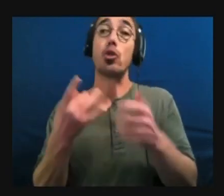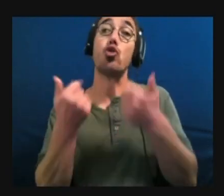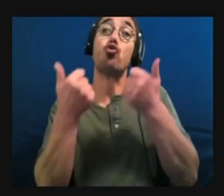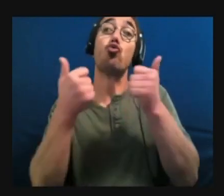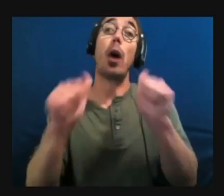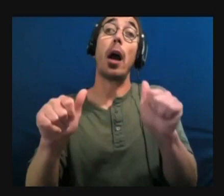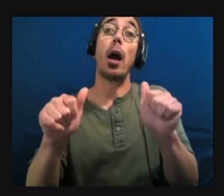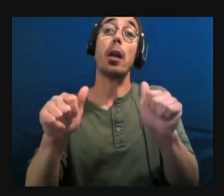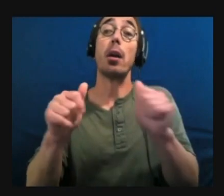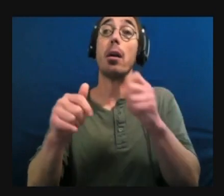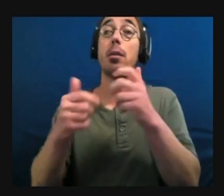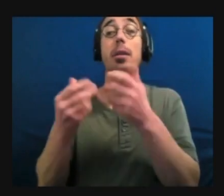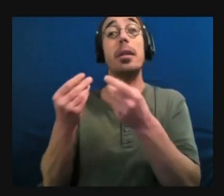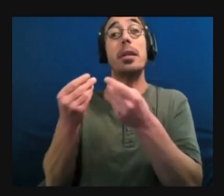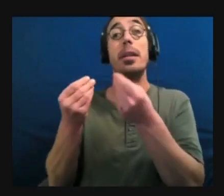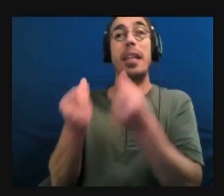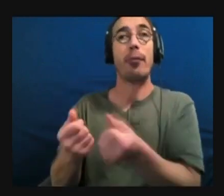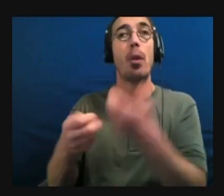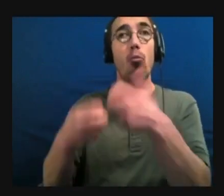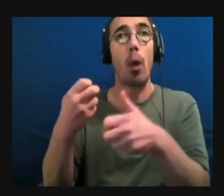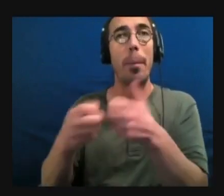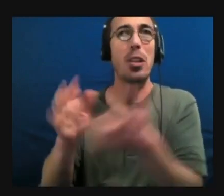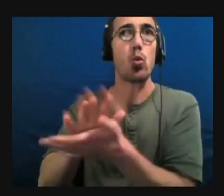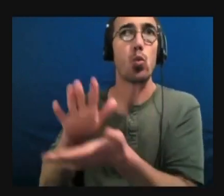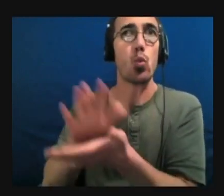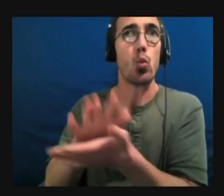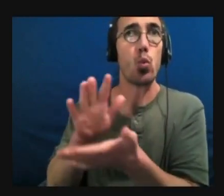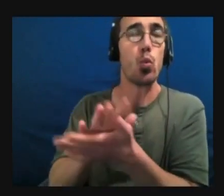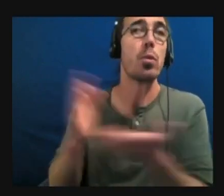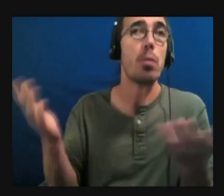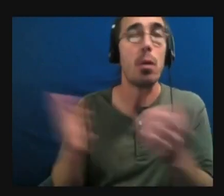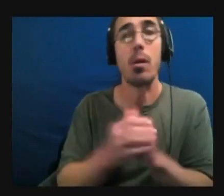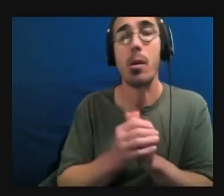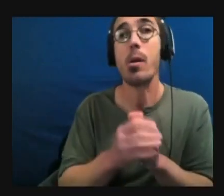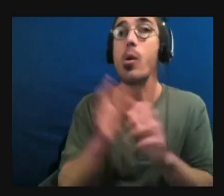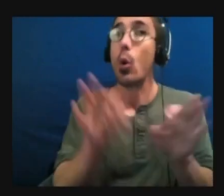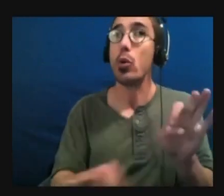school. So I think that's just a keep in mind.